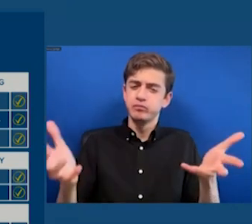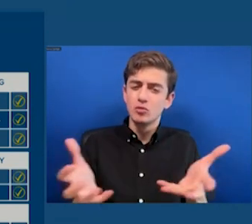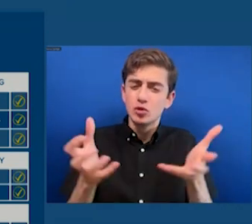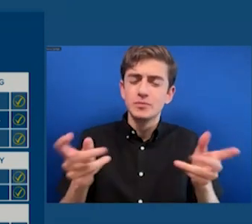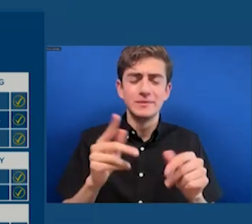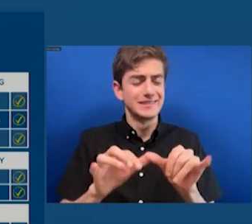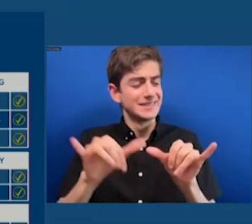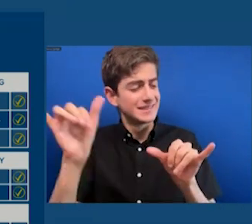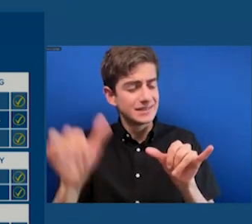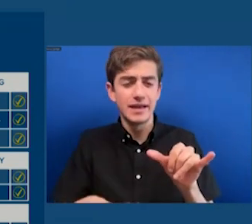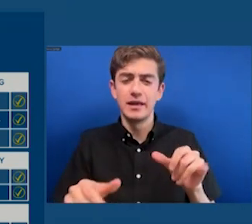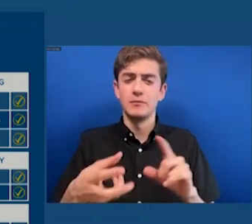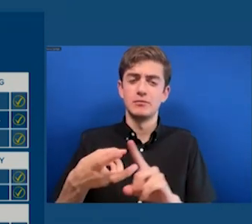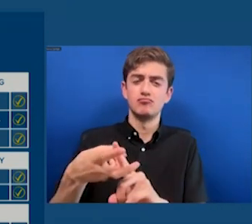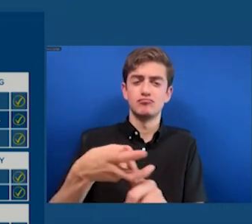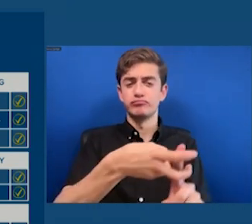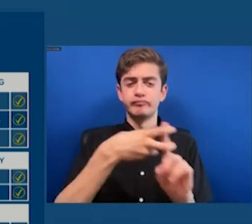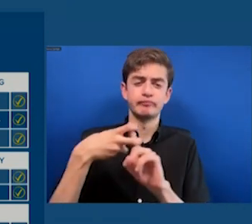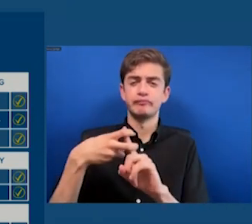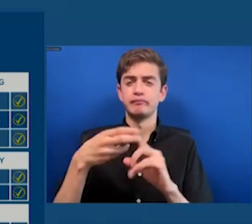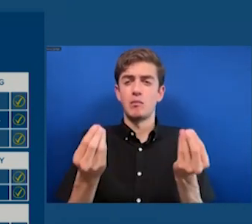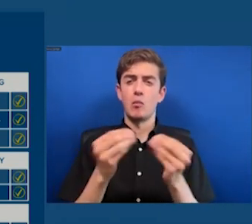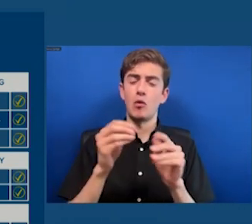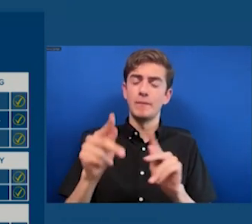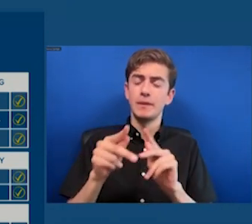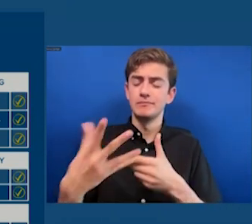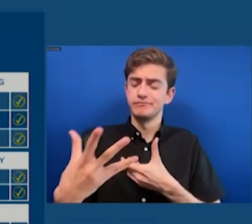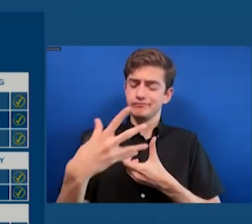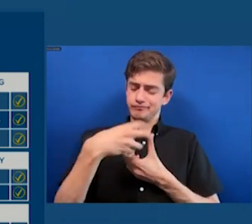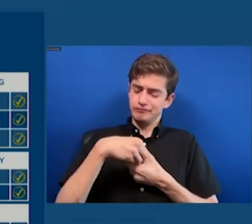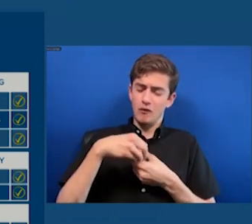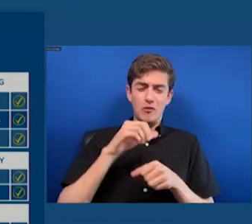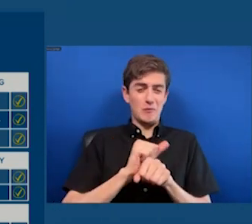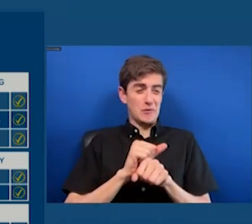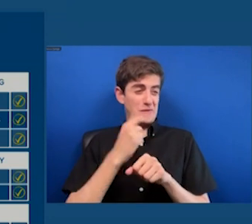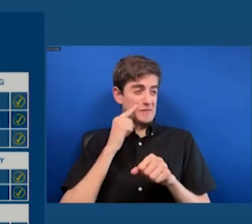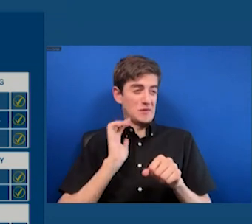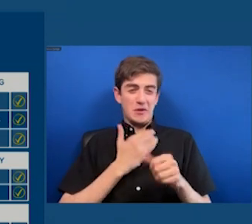people to be part of the extraordinary work that our public sector workers do every day.